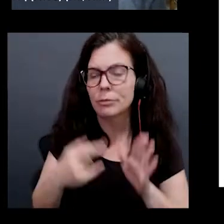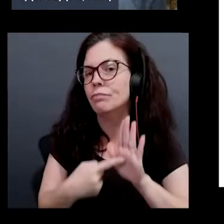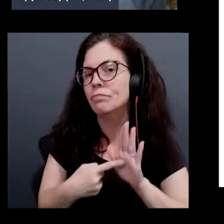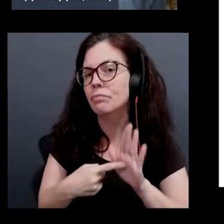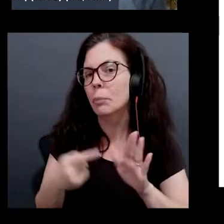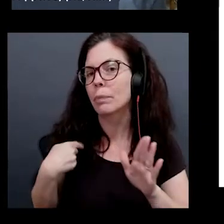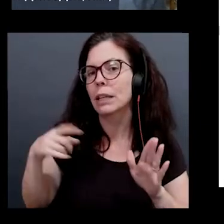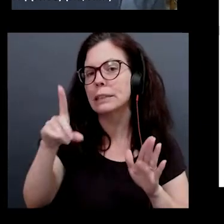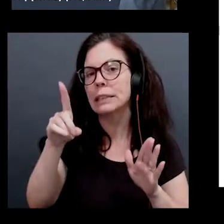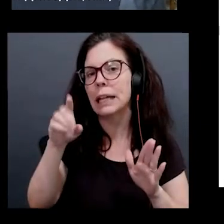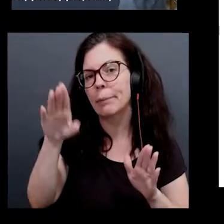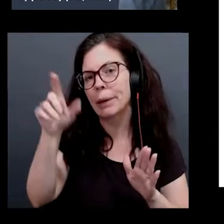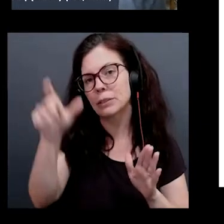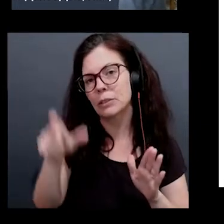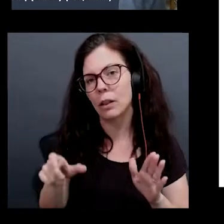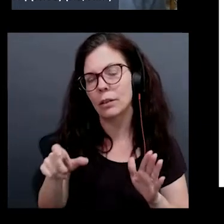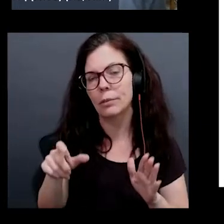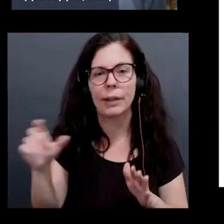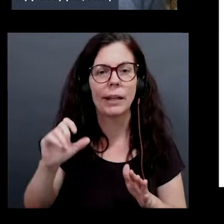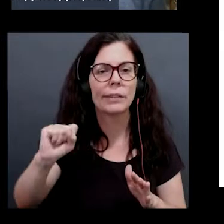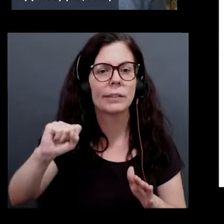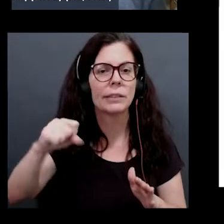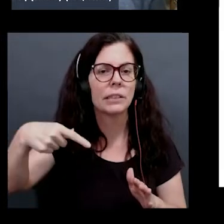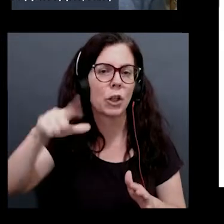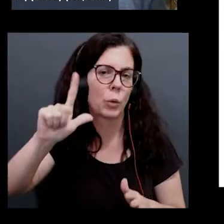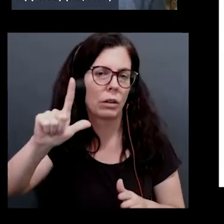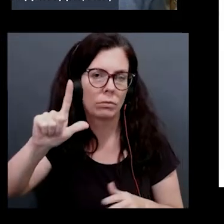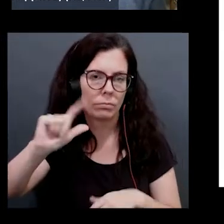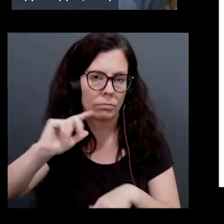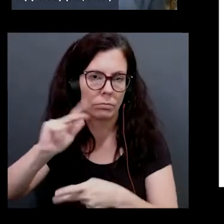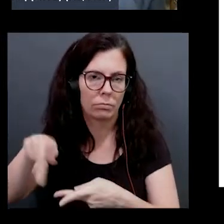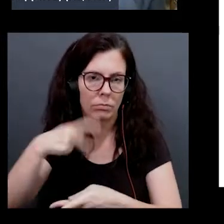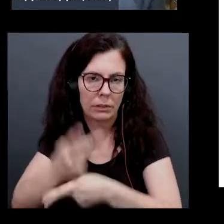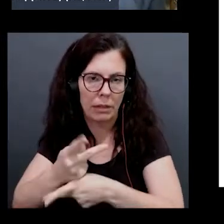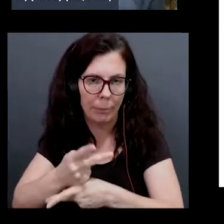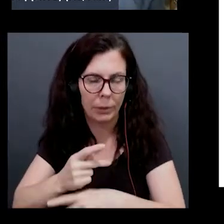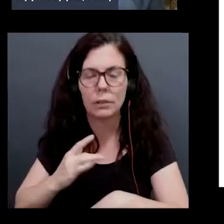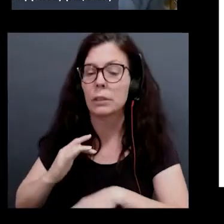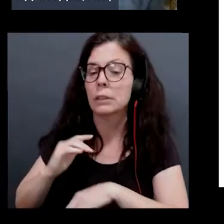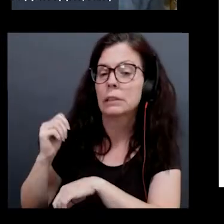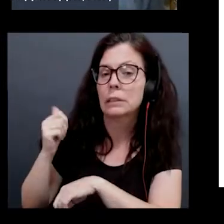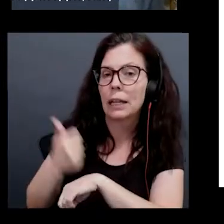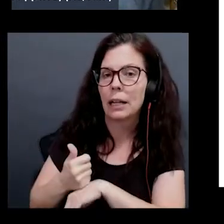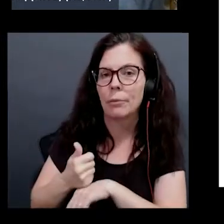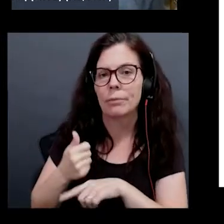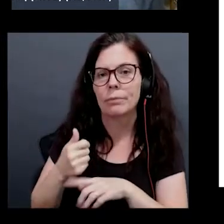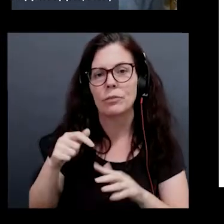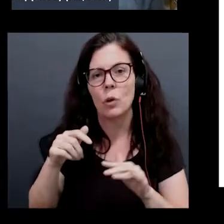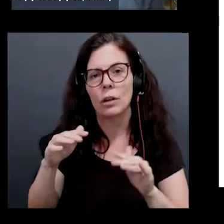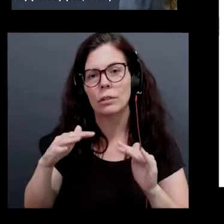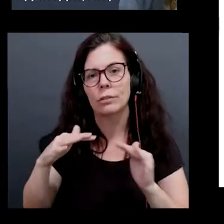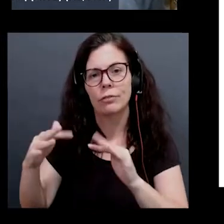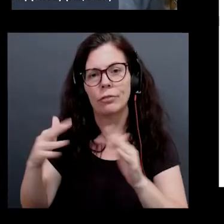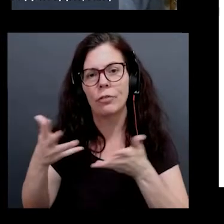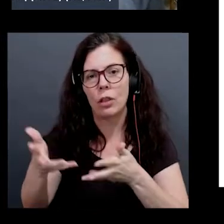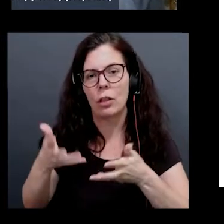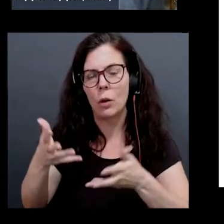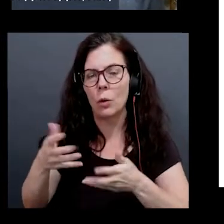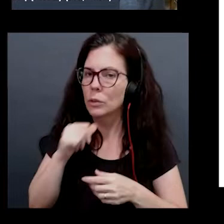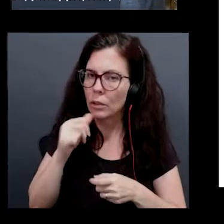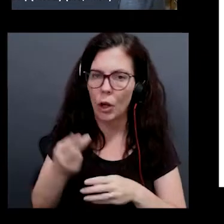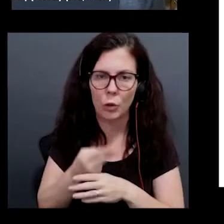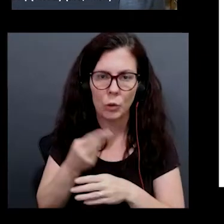that is like a SQL style column that is set to like a float, and you're not fully utilizing that across the